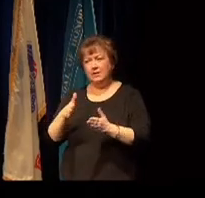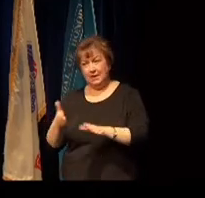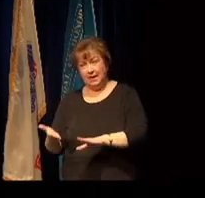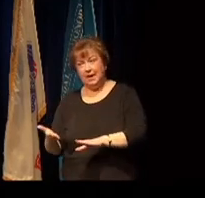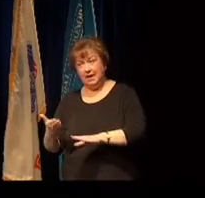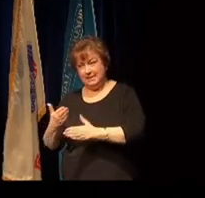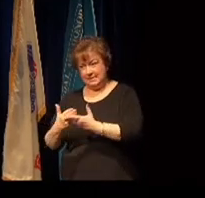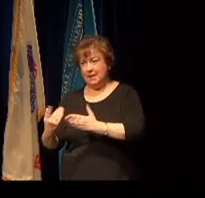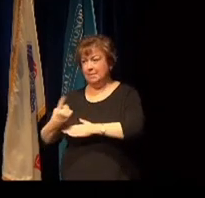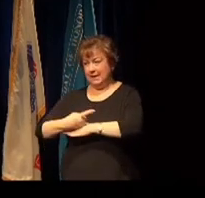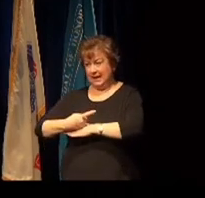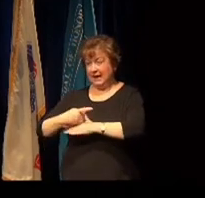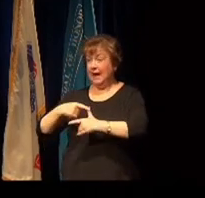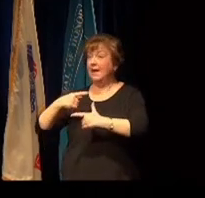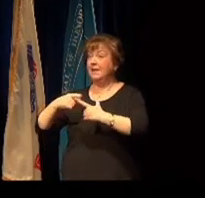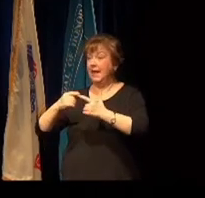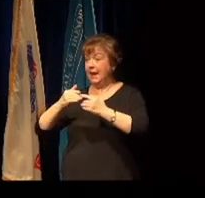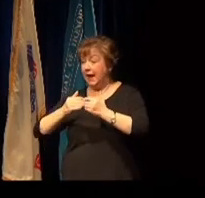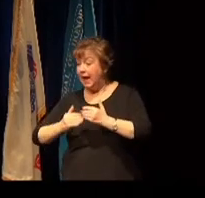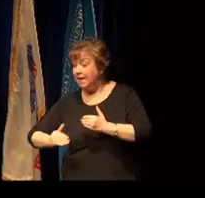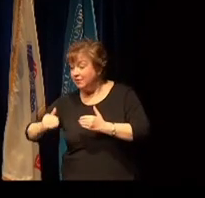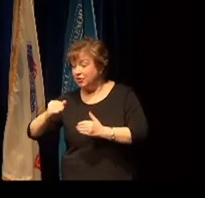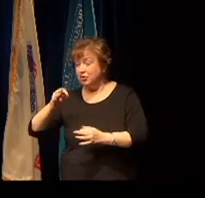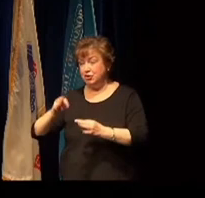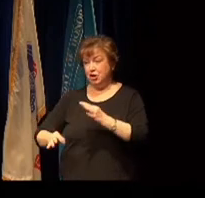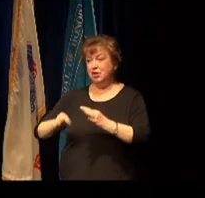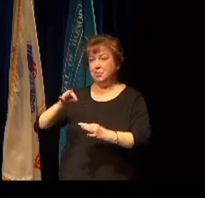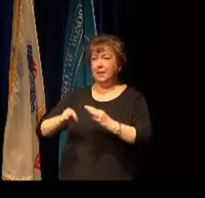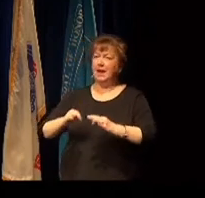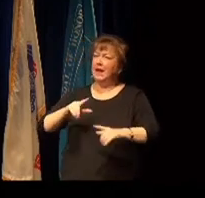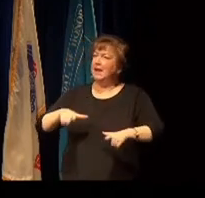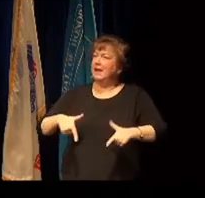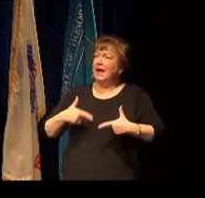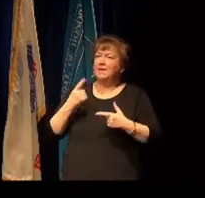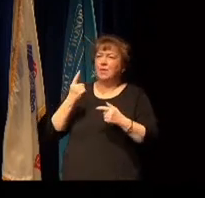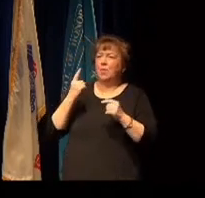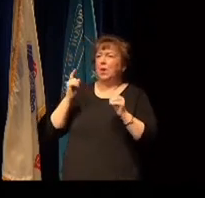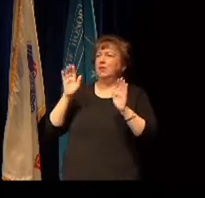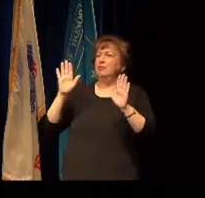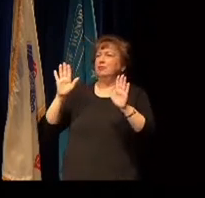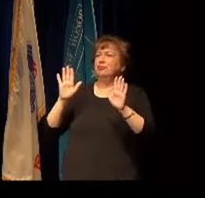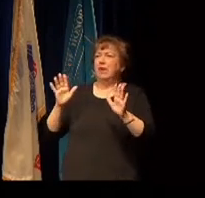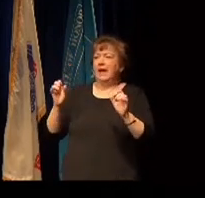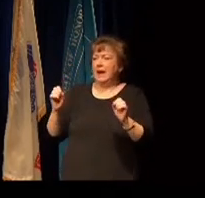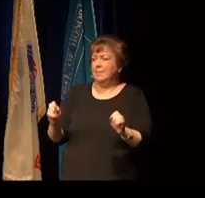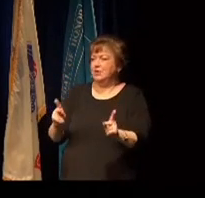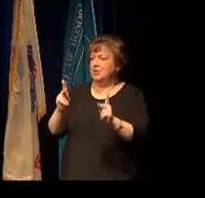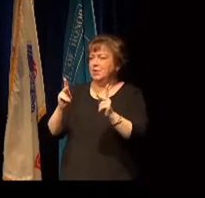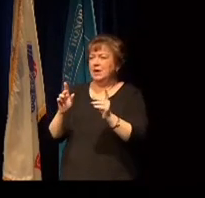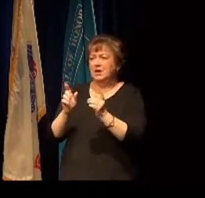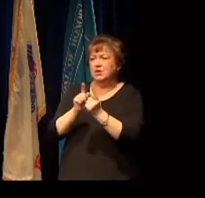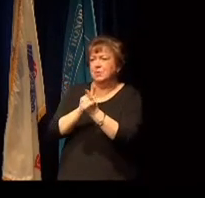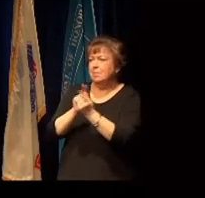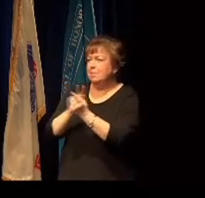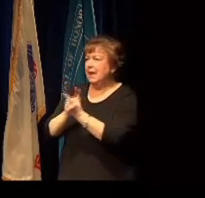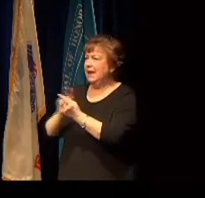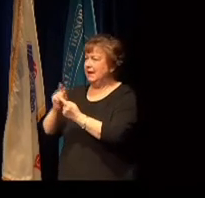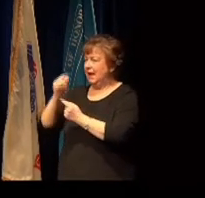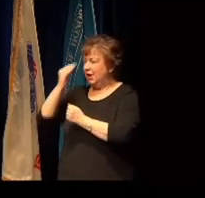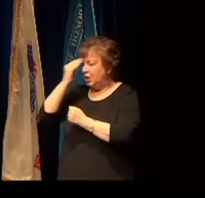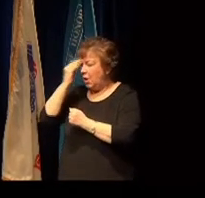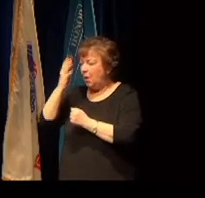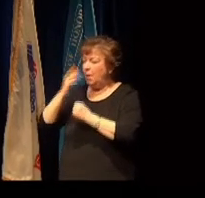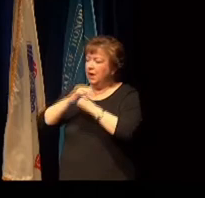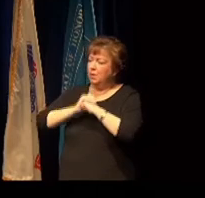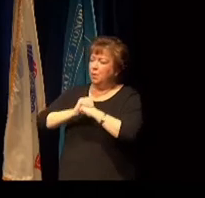judgment. That life can be seen as one great opportunity to get to meet and to know and to worship